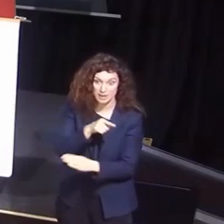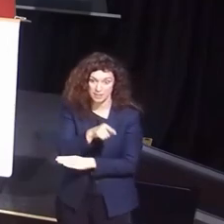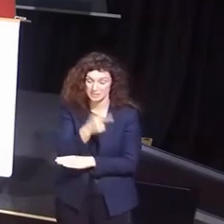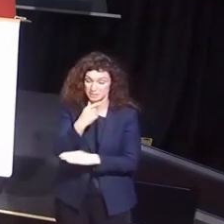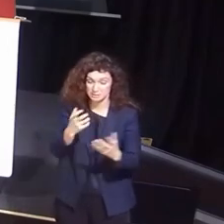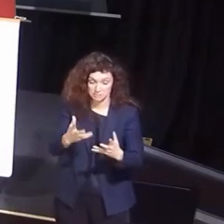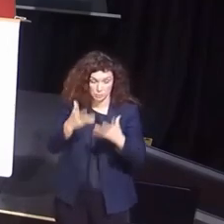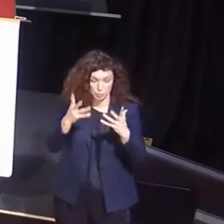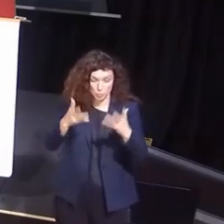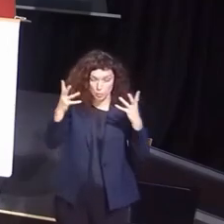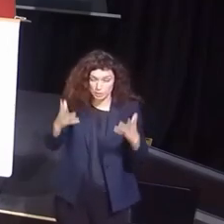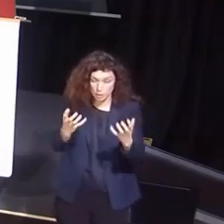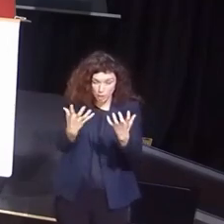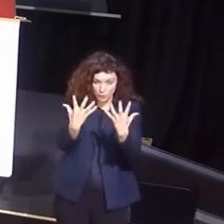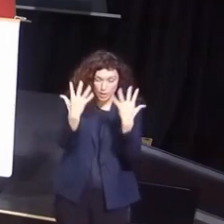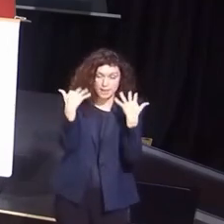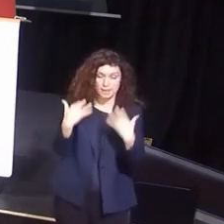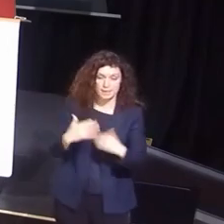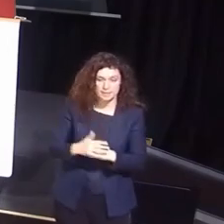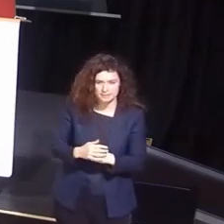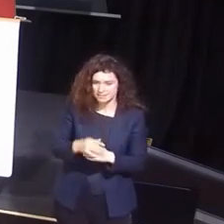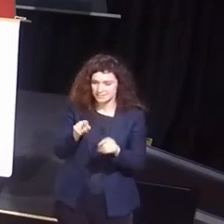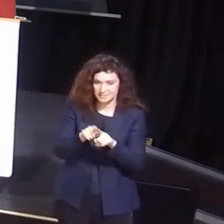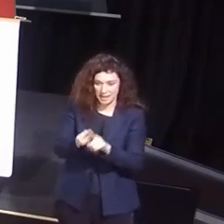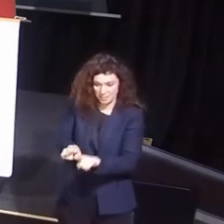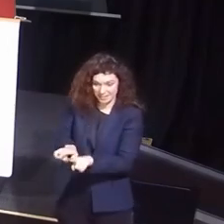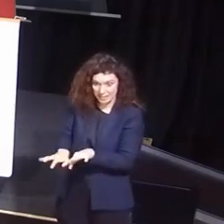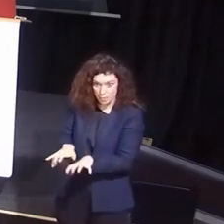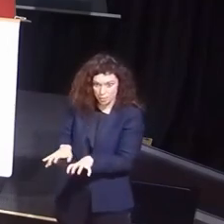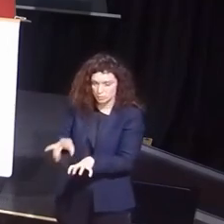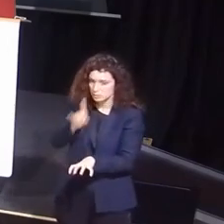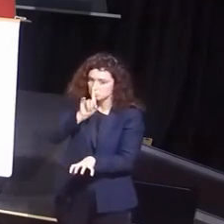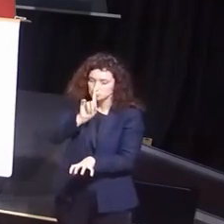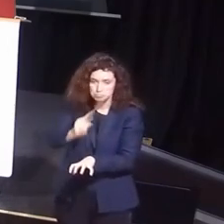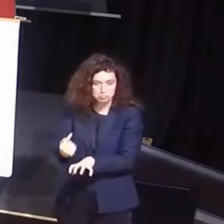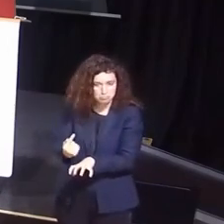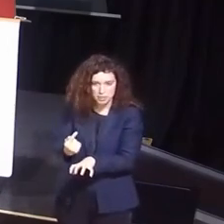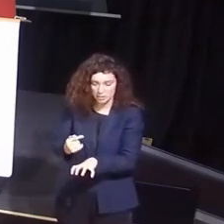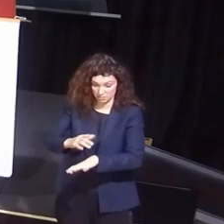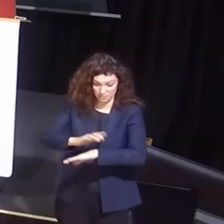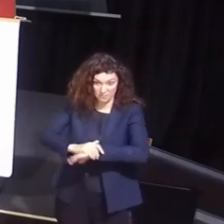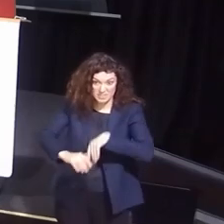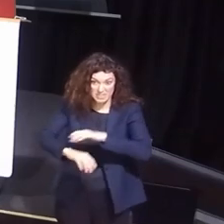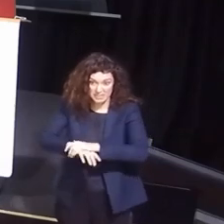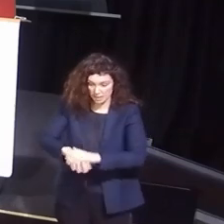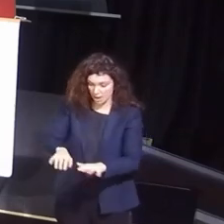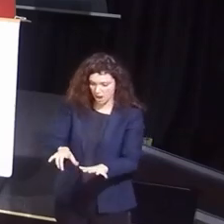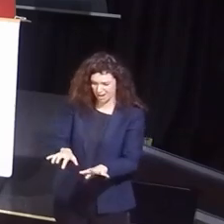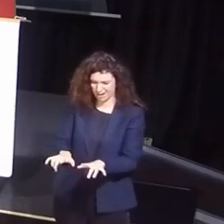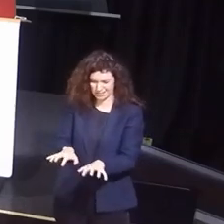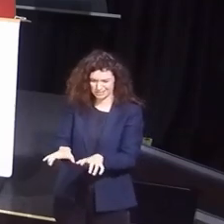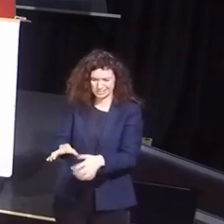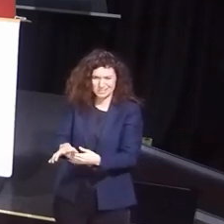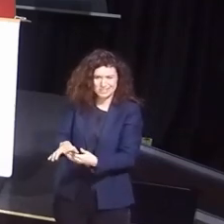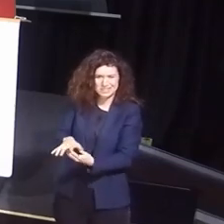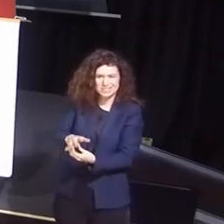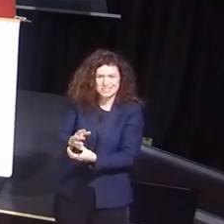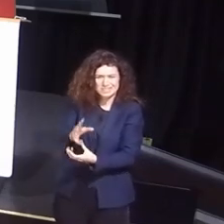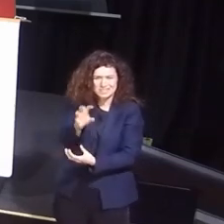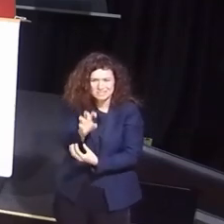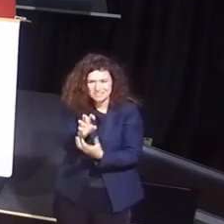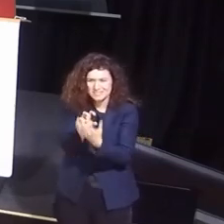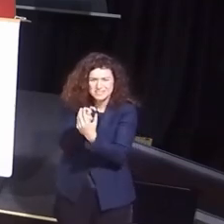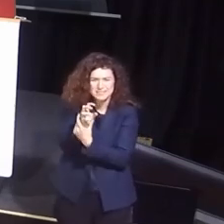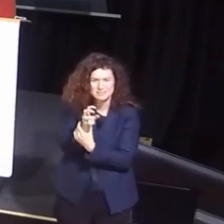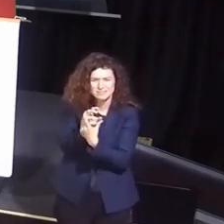play it on keyboard and mouse, and I cannot play keyboard either cognitively and physically. I can't hold my hand out for very long. My hand's go back to claw shapes,